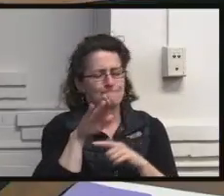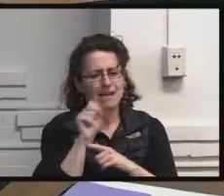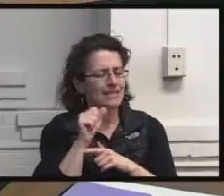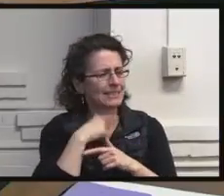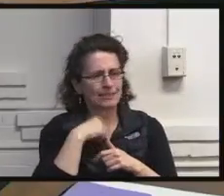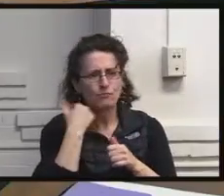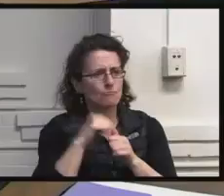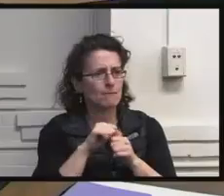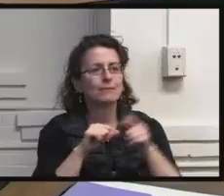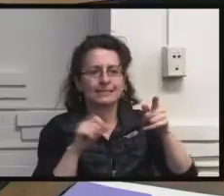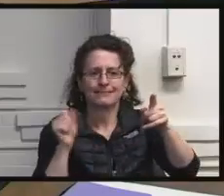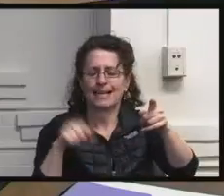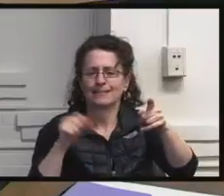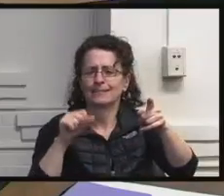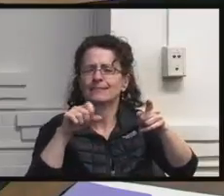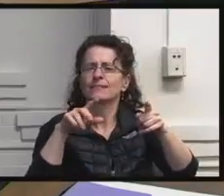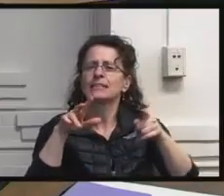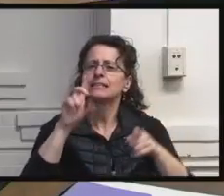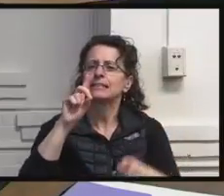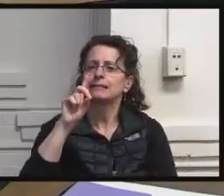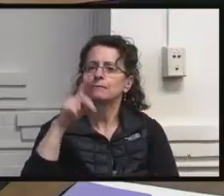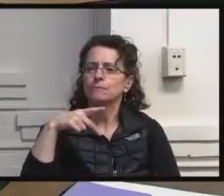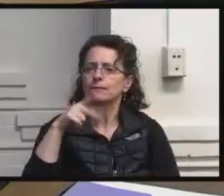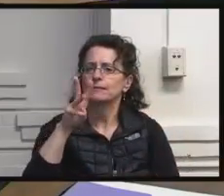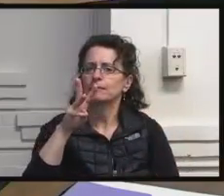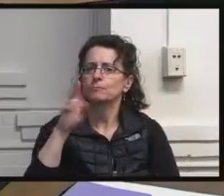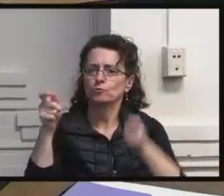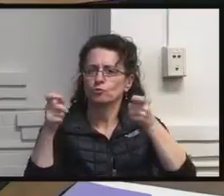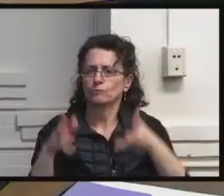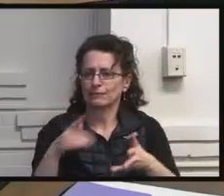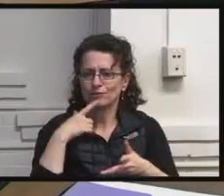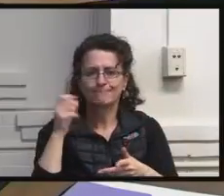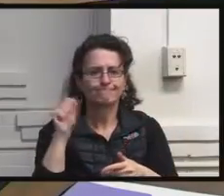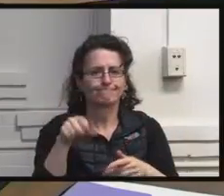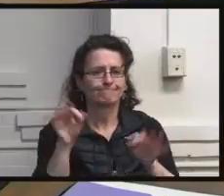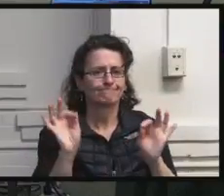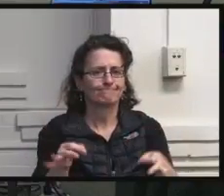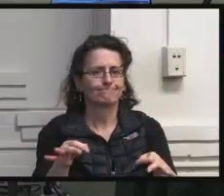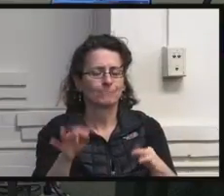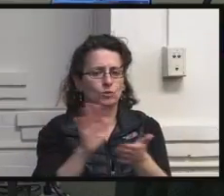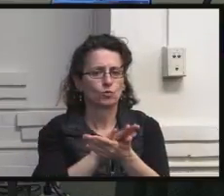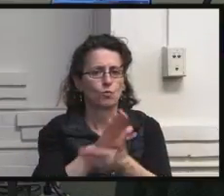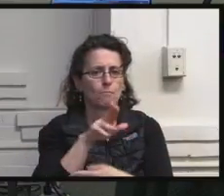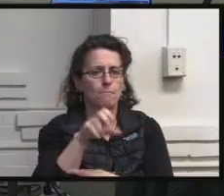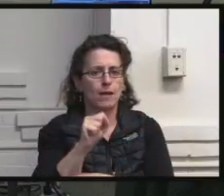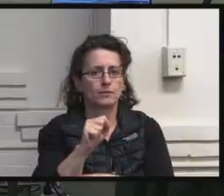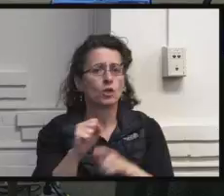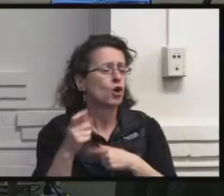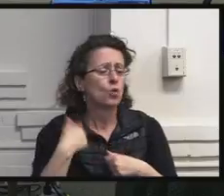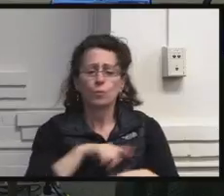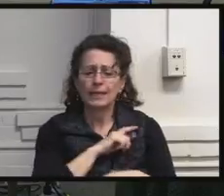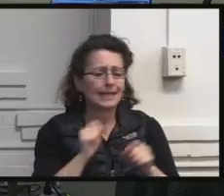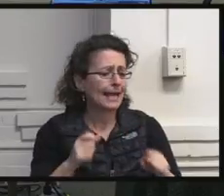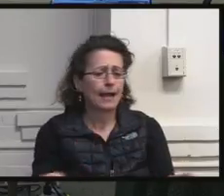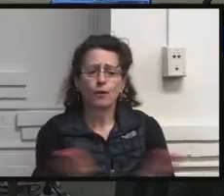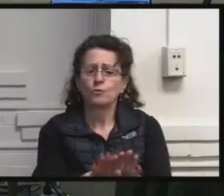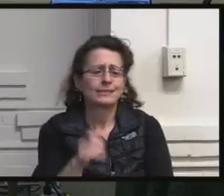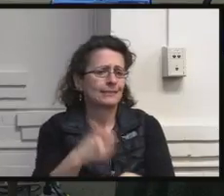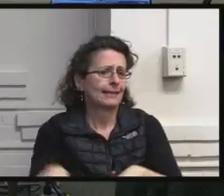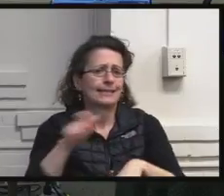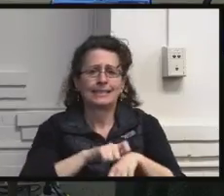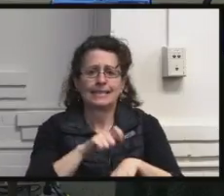remember, Steve? There are school buses. Yeah. So that's one of the things that we'll have to consider. We can do the closure anytime that you